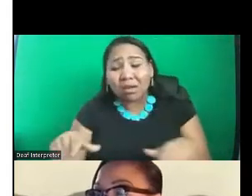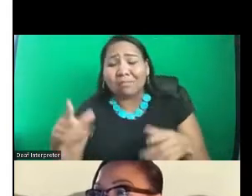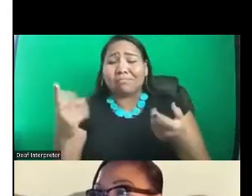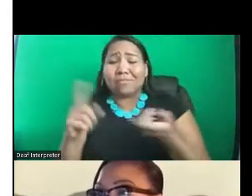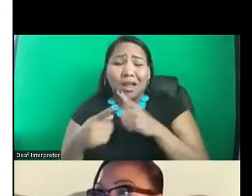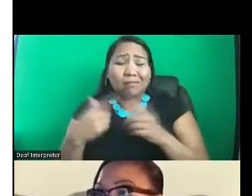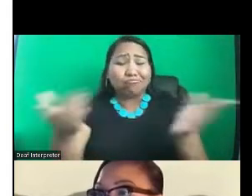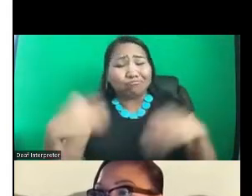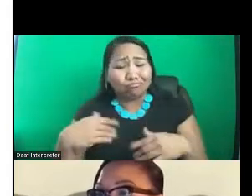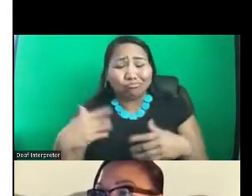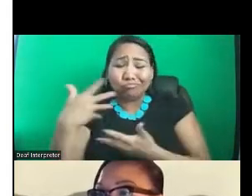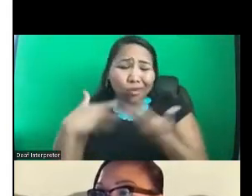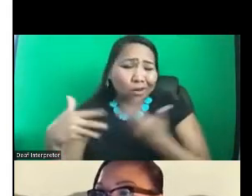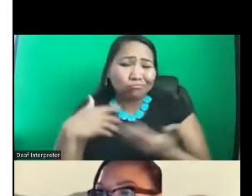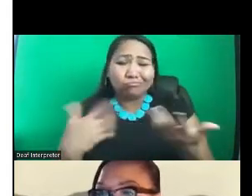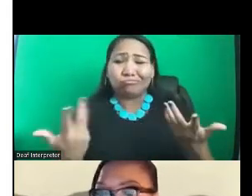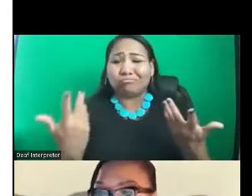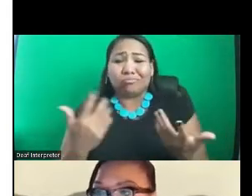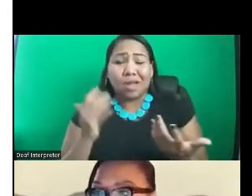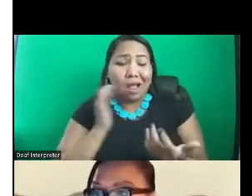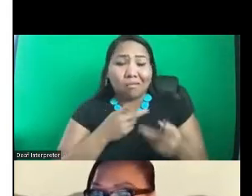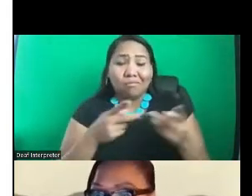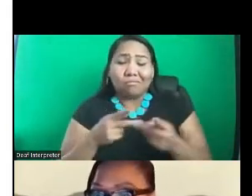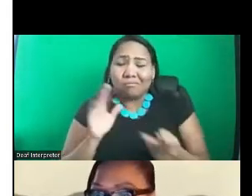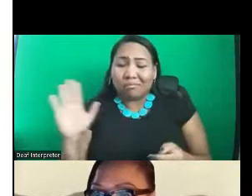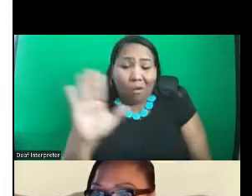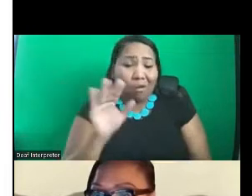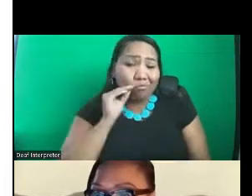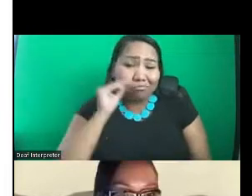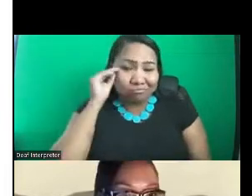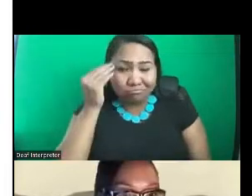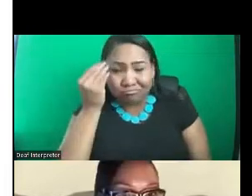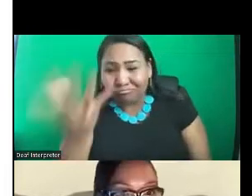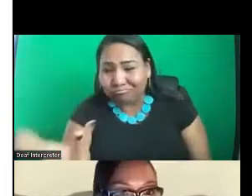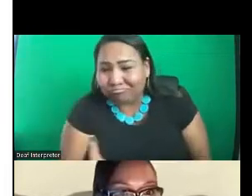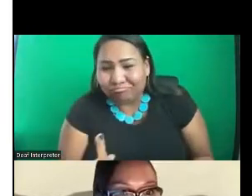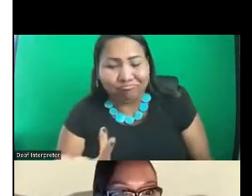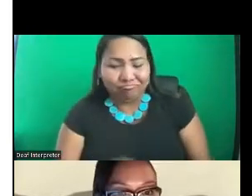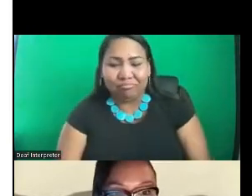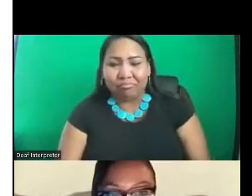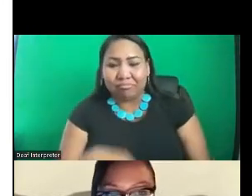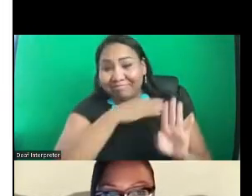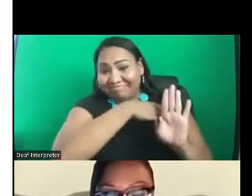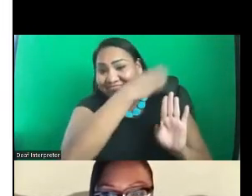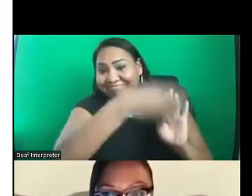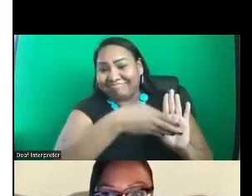our place their home. And okay, next slide.